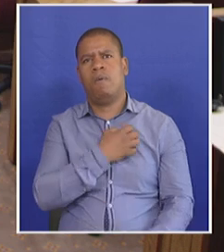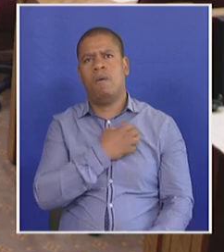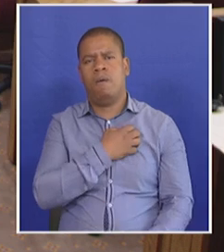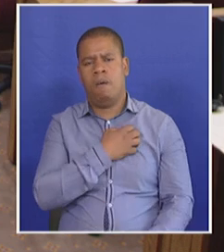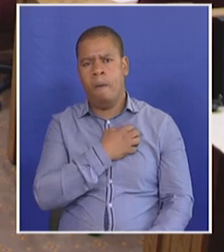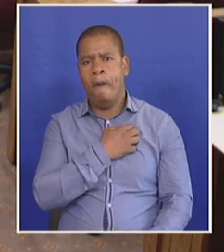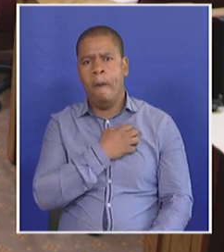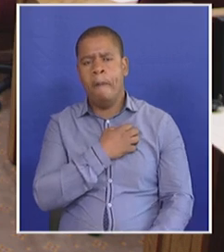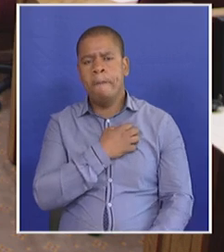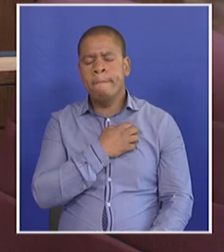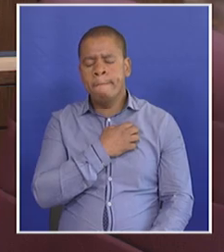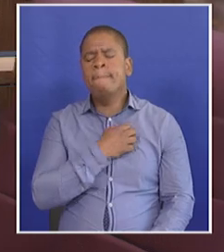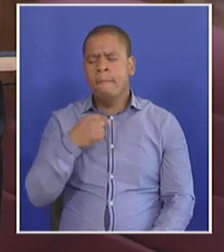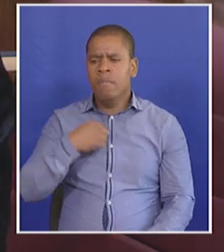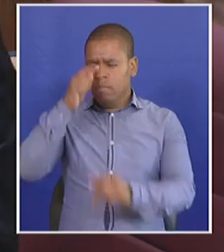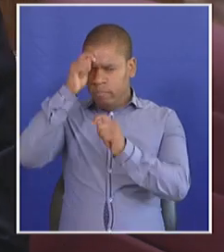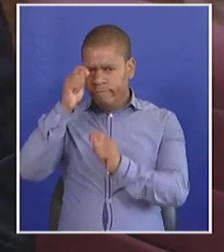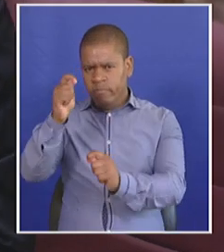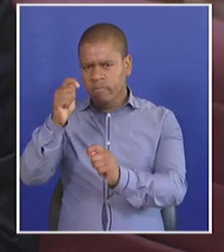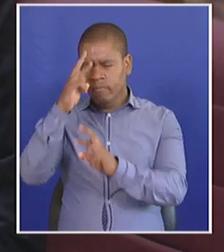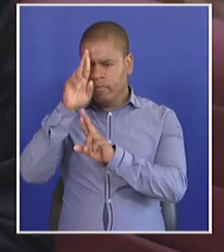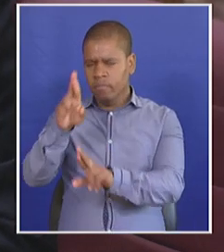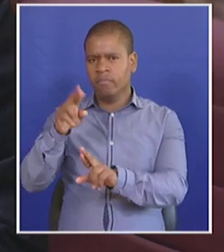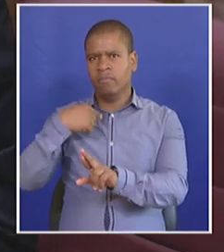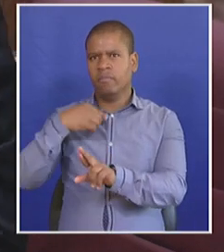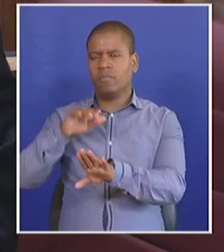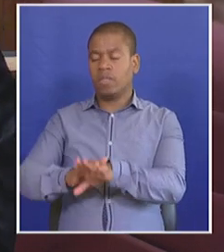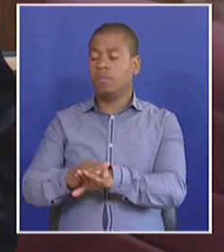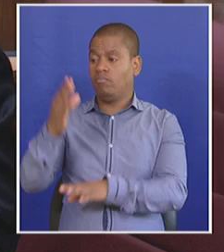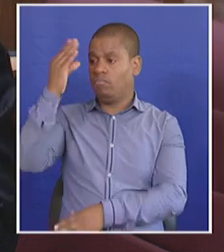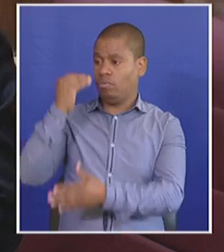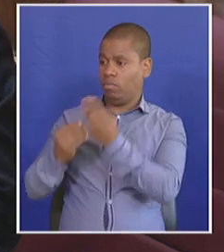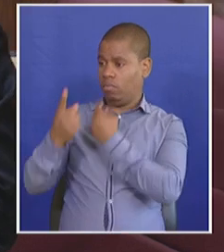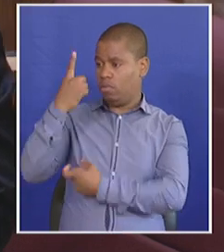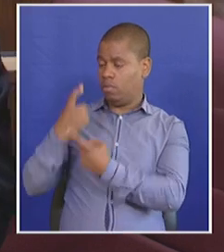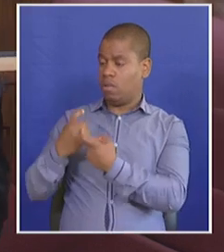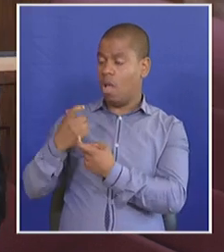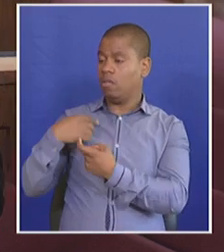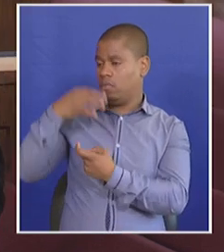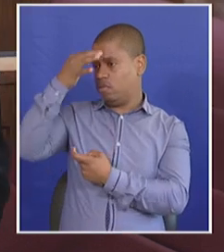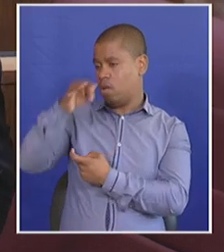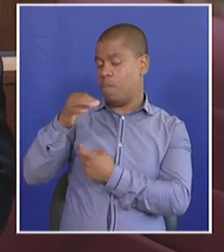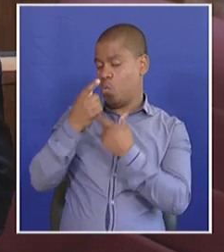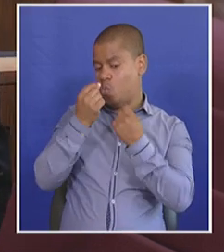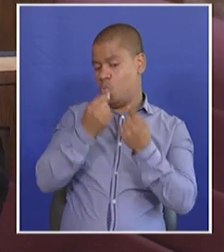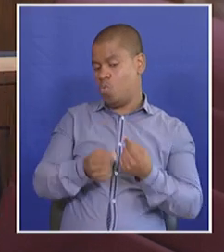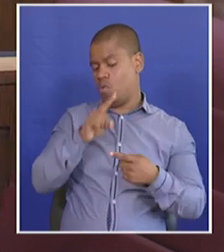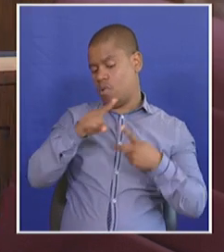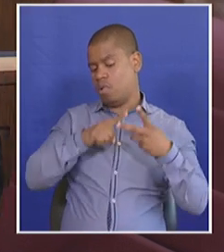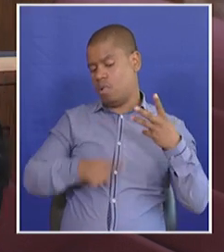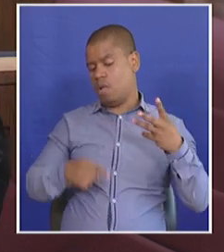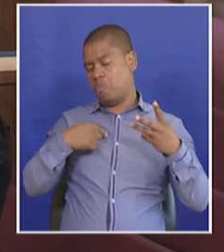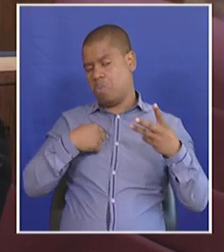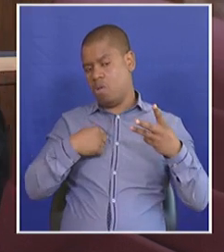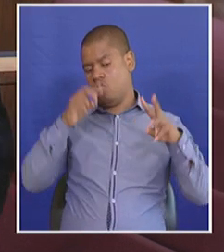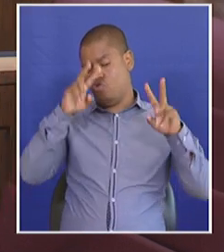I think with respect that when I get asked a question around what's government doing about children in